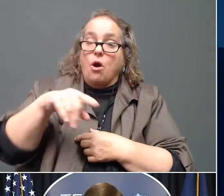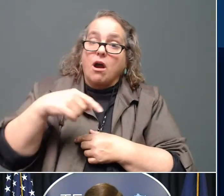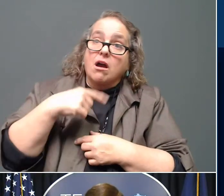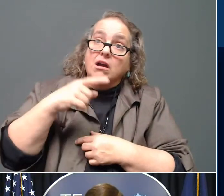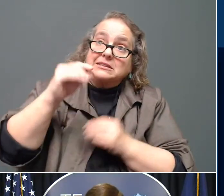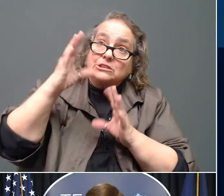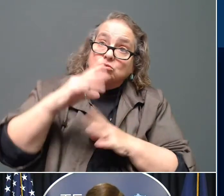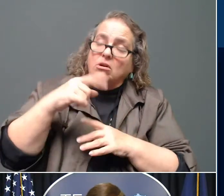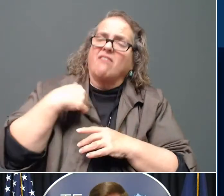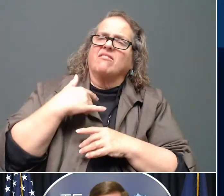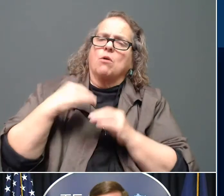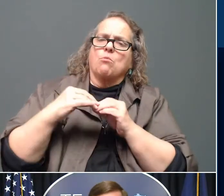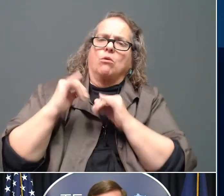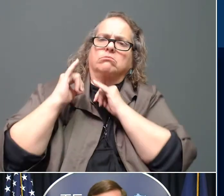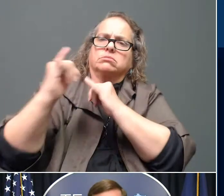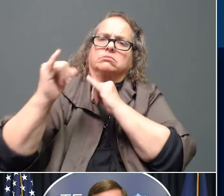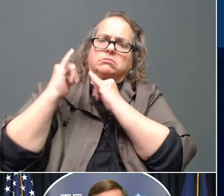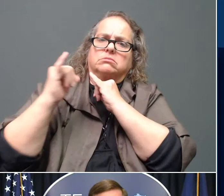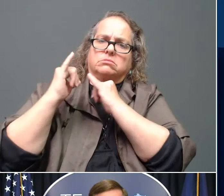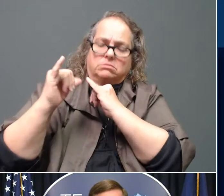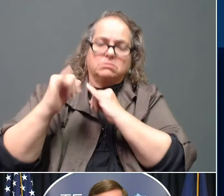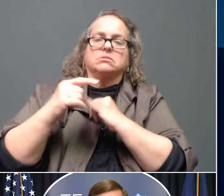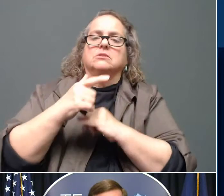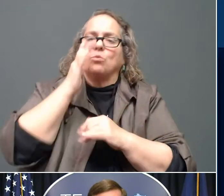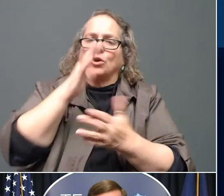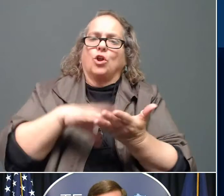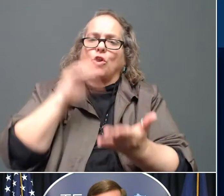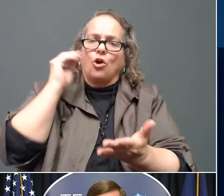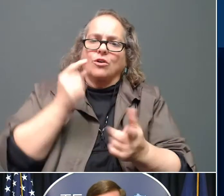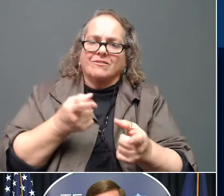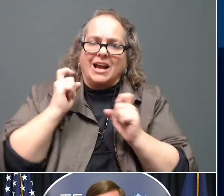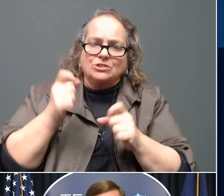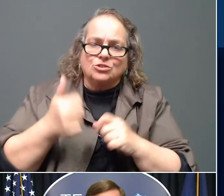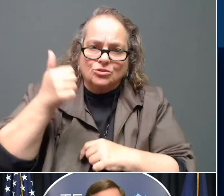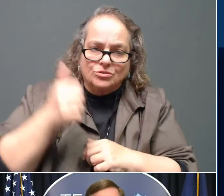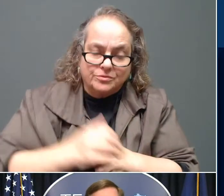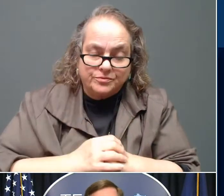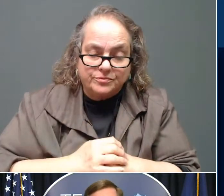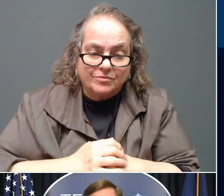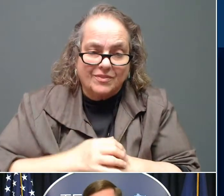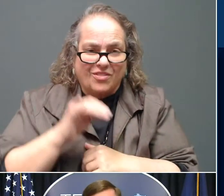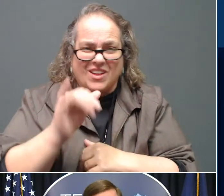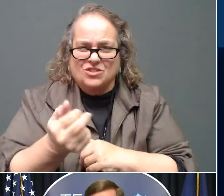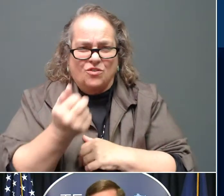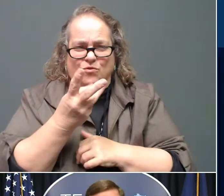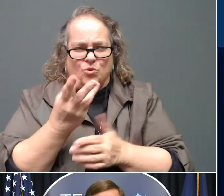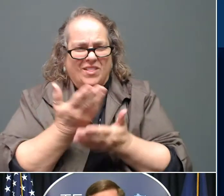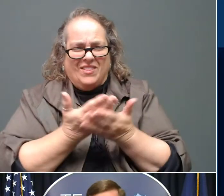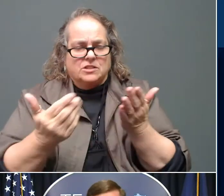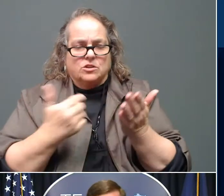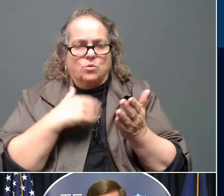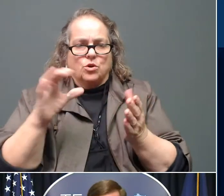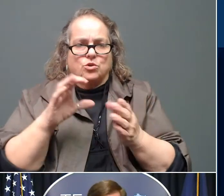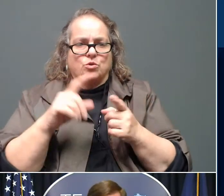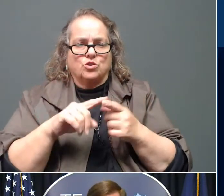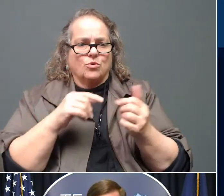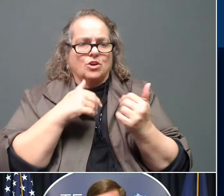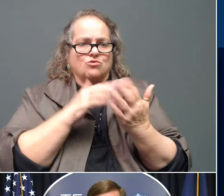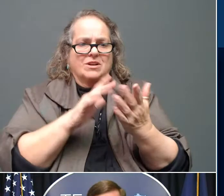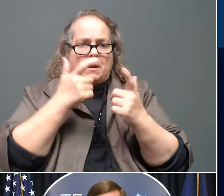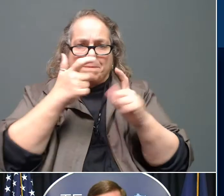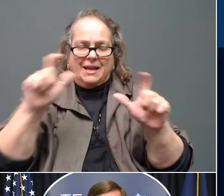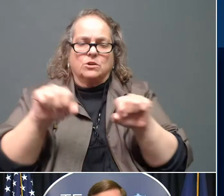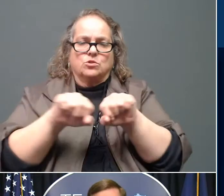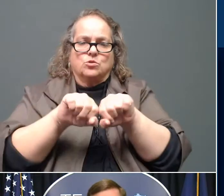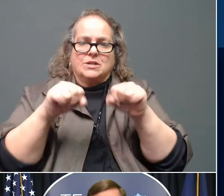relate to. Those are just a couple things that we're doing on addressing a bigger societal problem, but we got to recognize it in